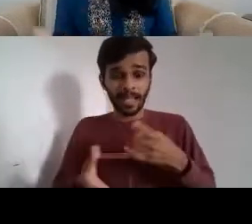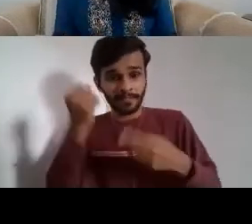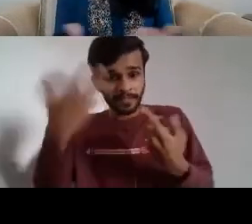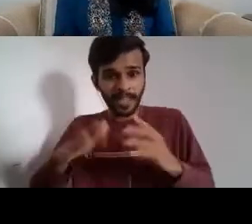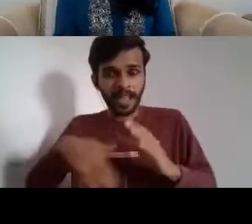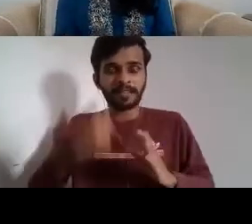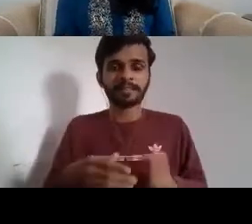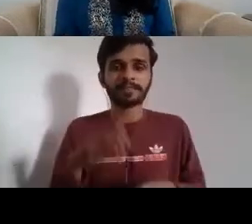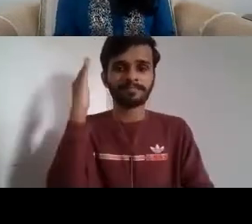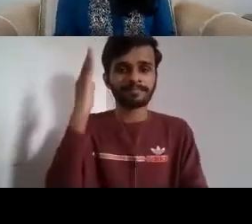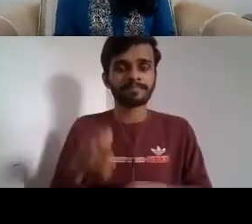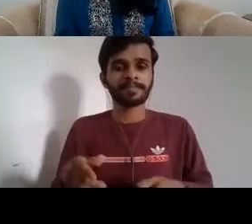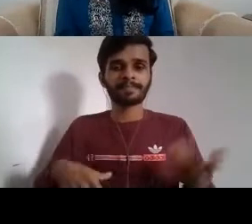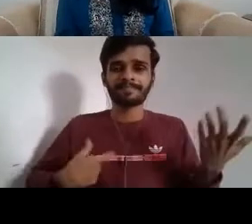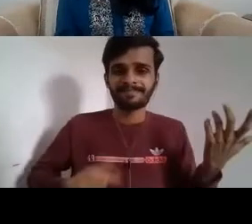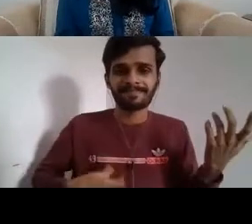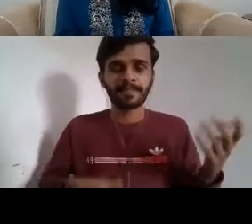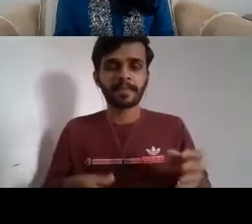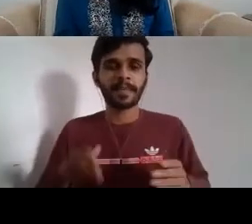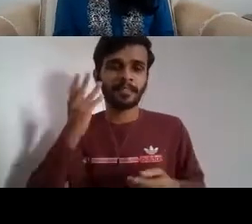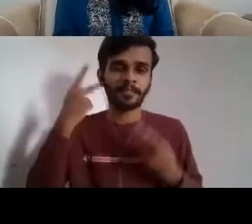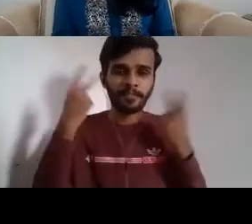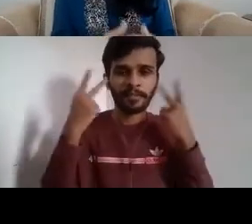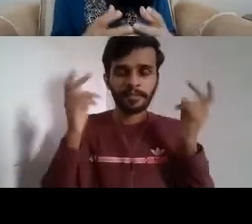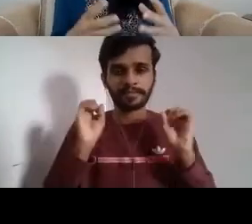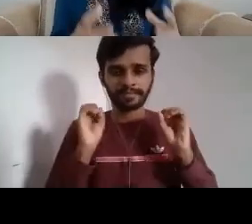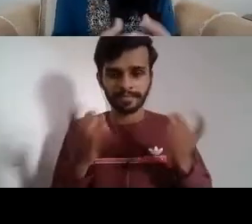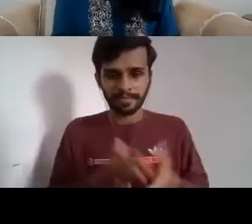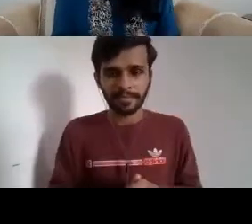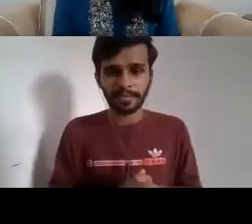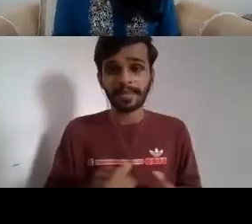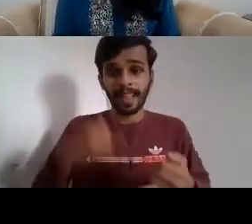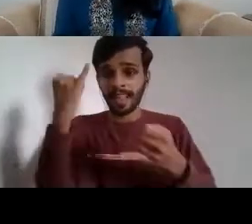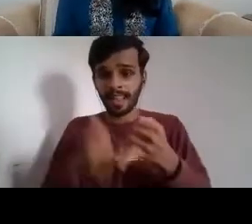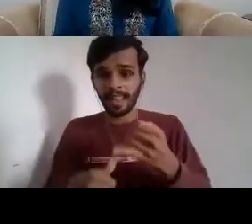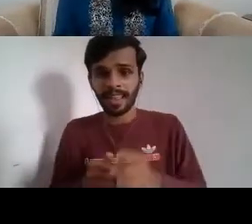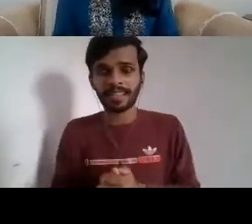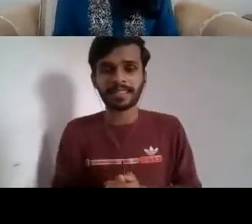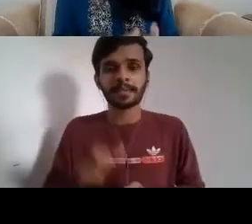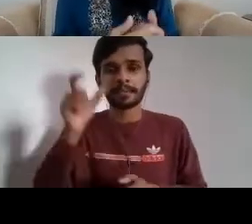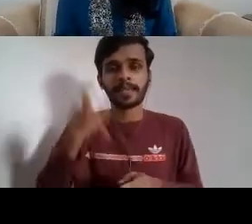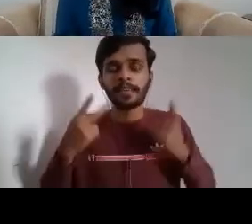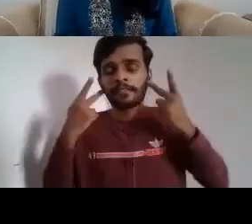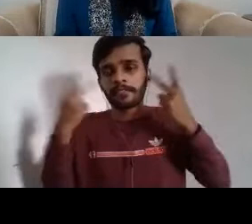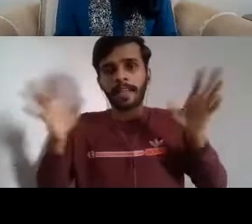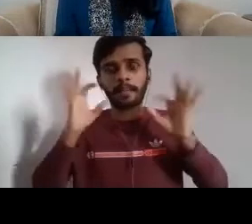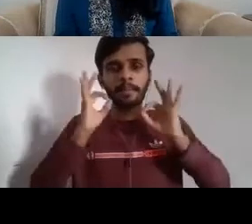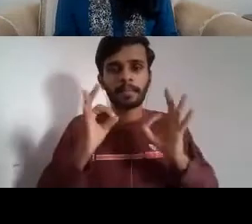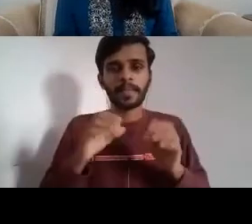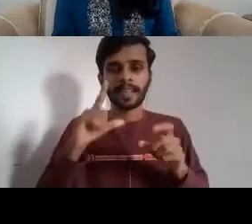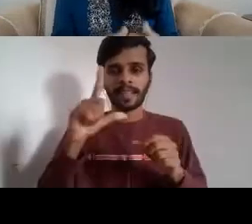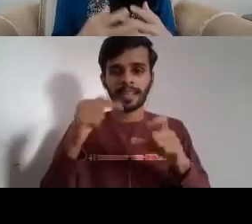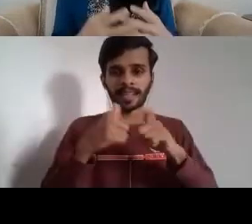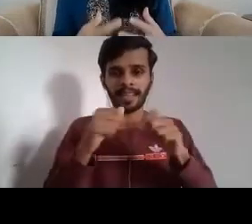outlines his contribution to the world of music. And the last one would be his